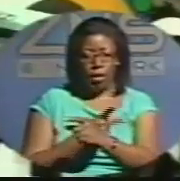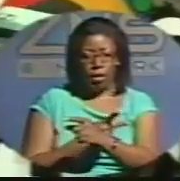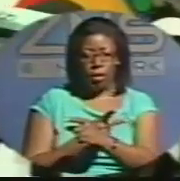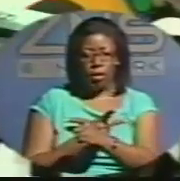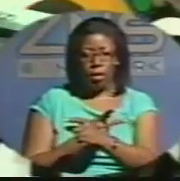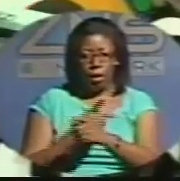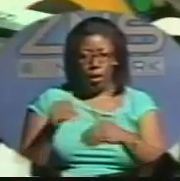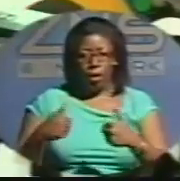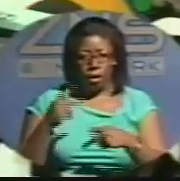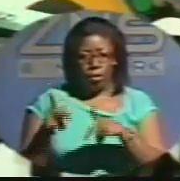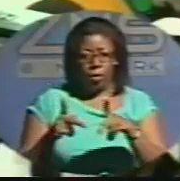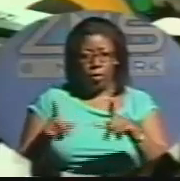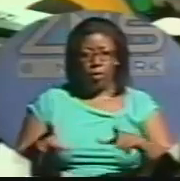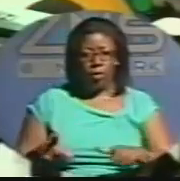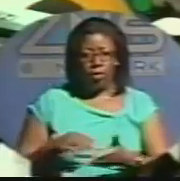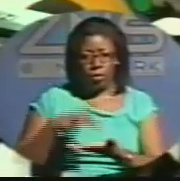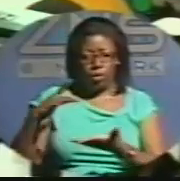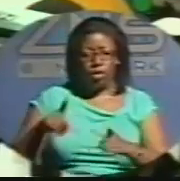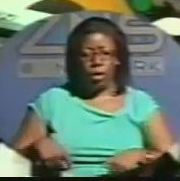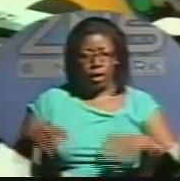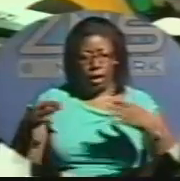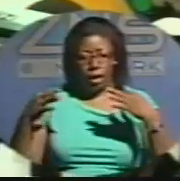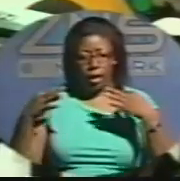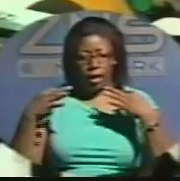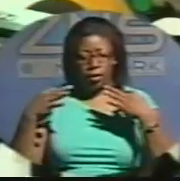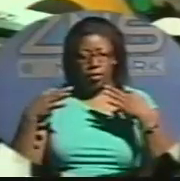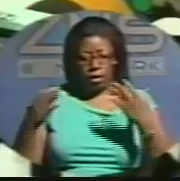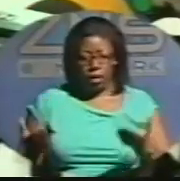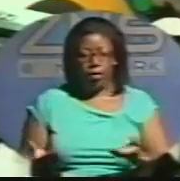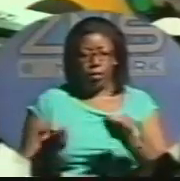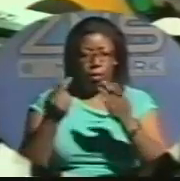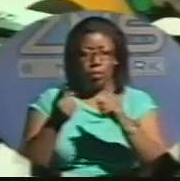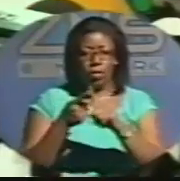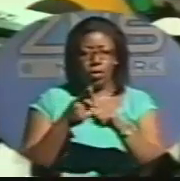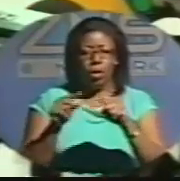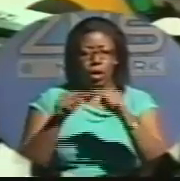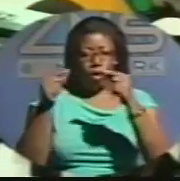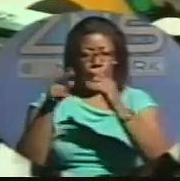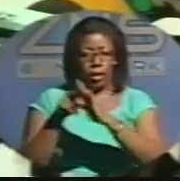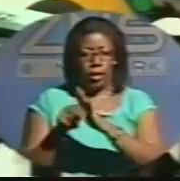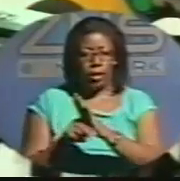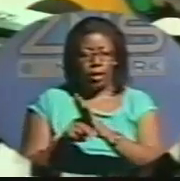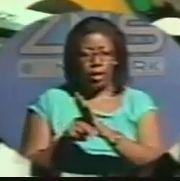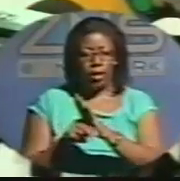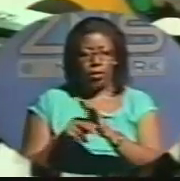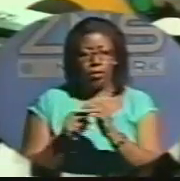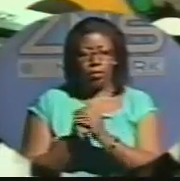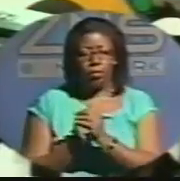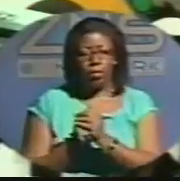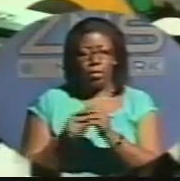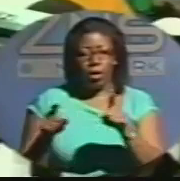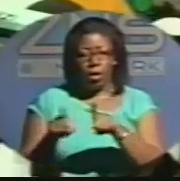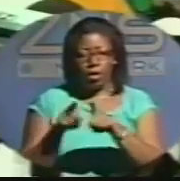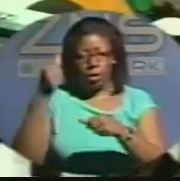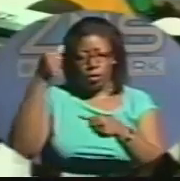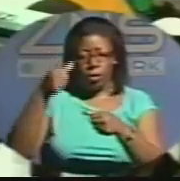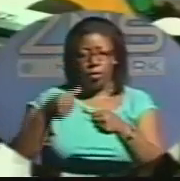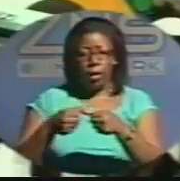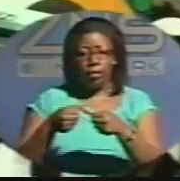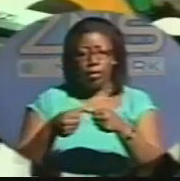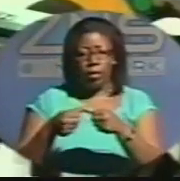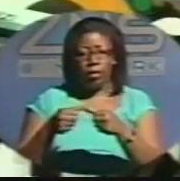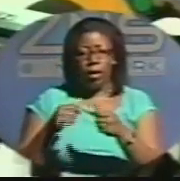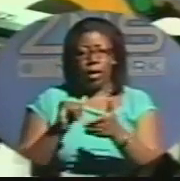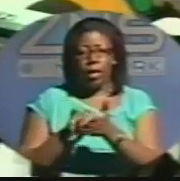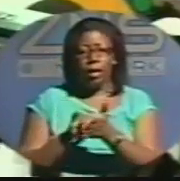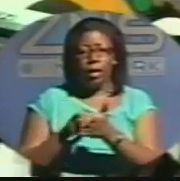lives, elevate and motivate them to greatness. We should always remember that